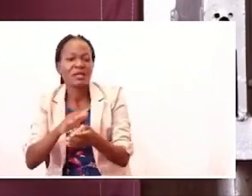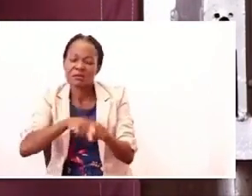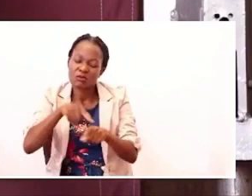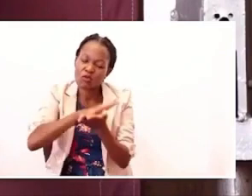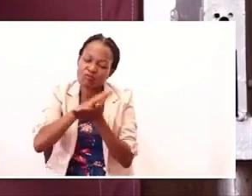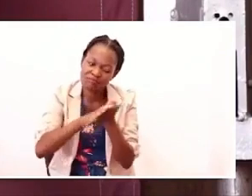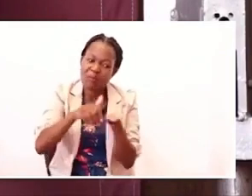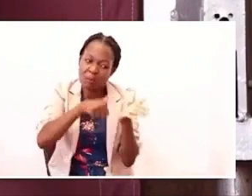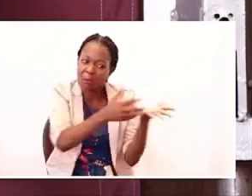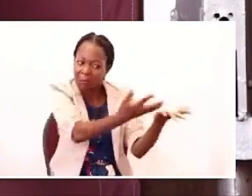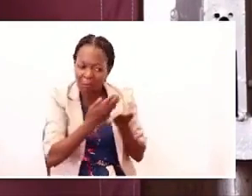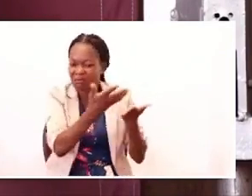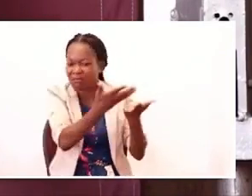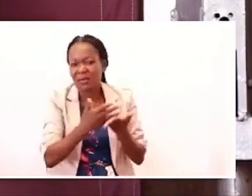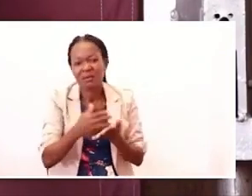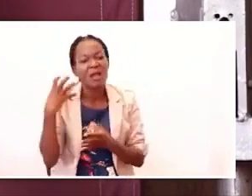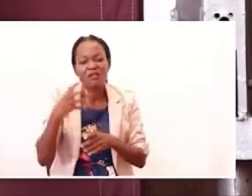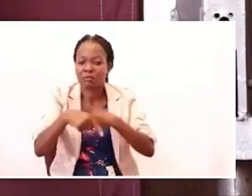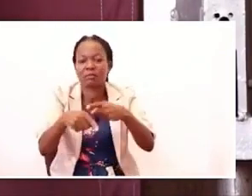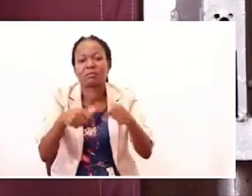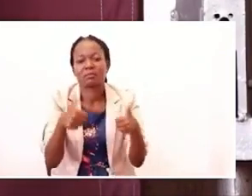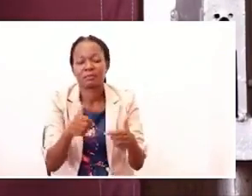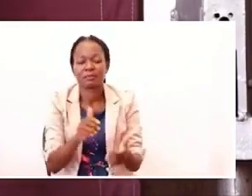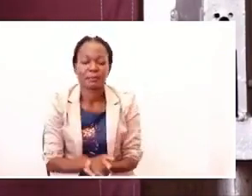resources for their own expenditure needs.